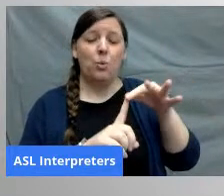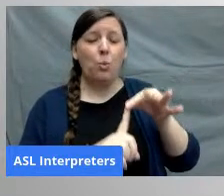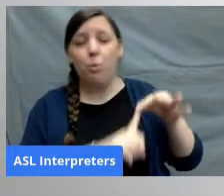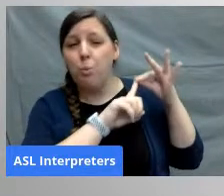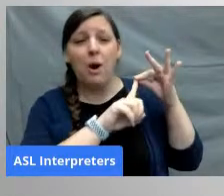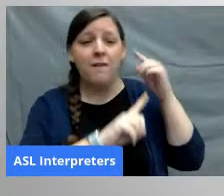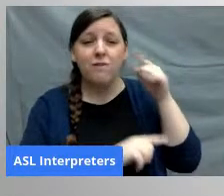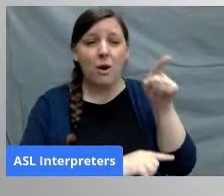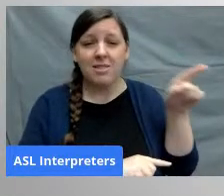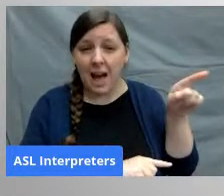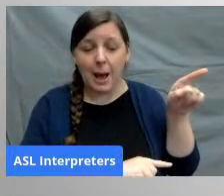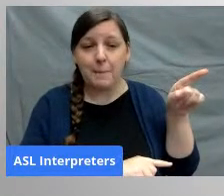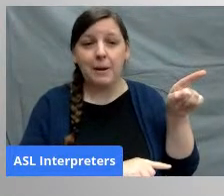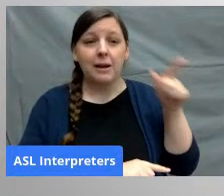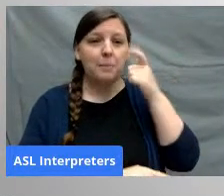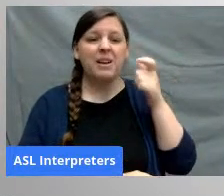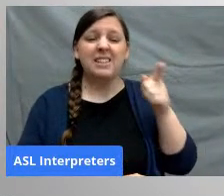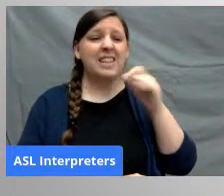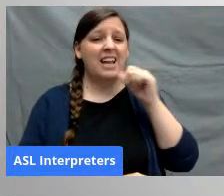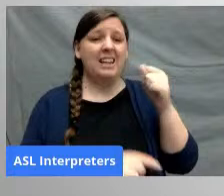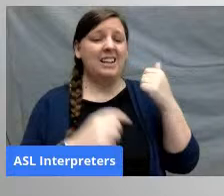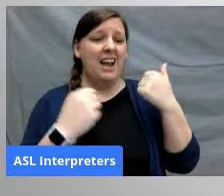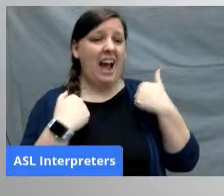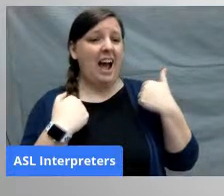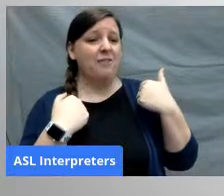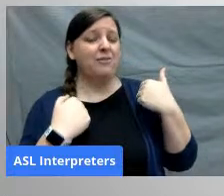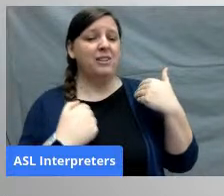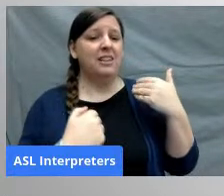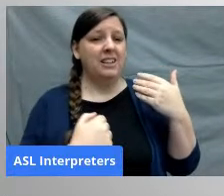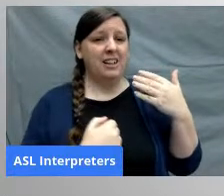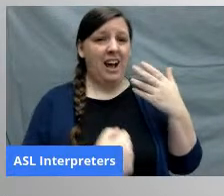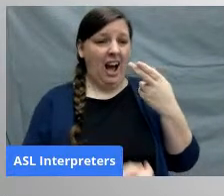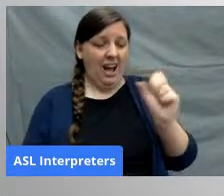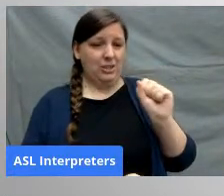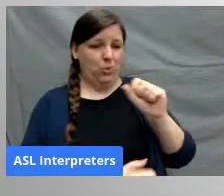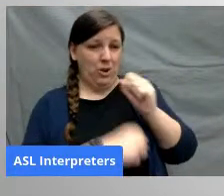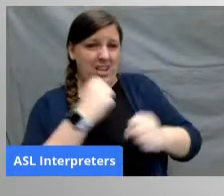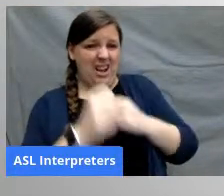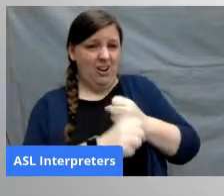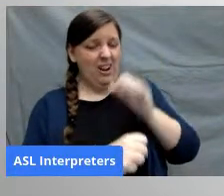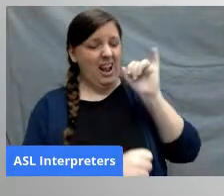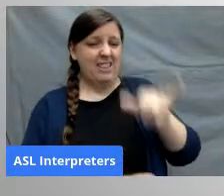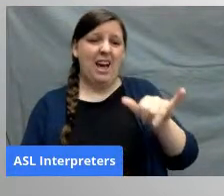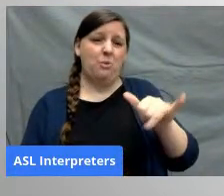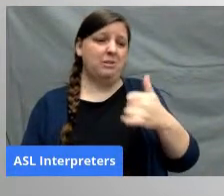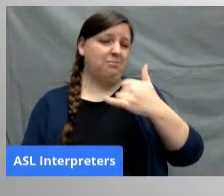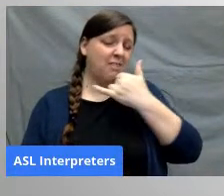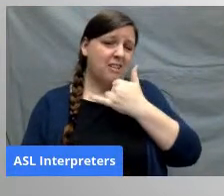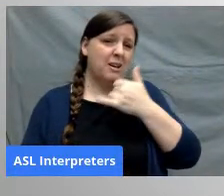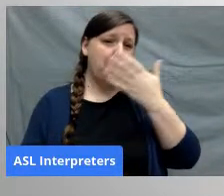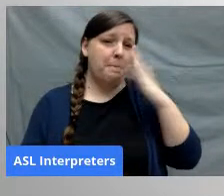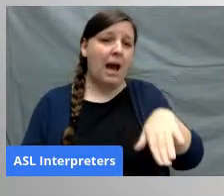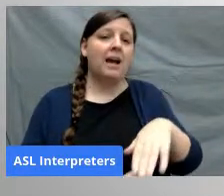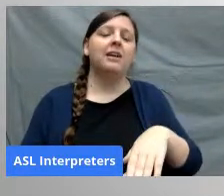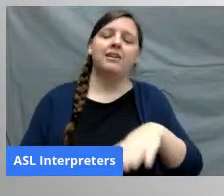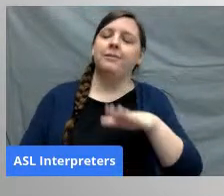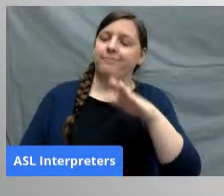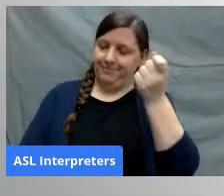Noted. Definitely noted. And I have a couple of people on my staff, Ms. Gallagher, as well as my superintendent, that